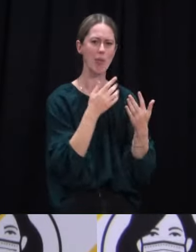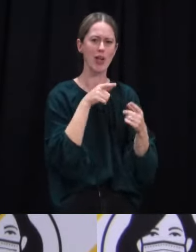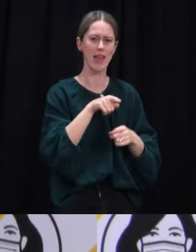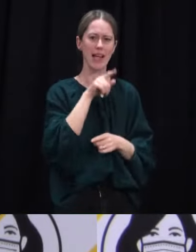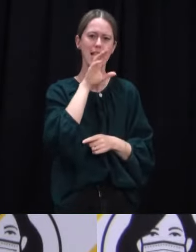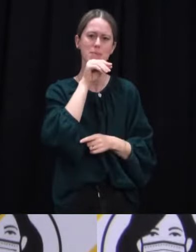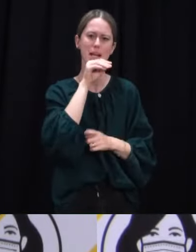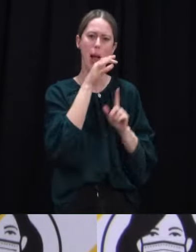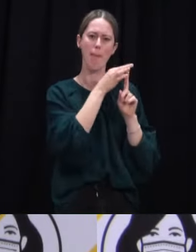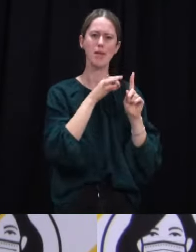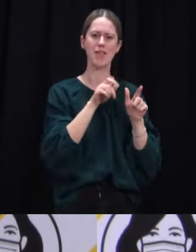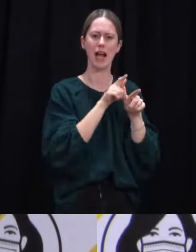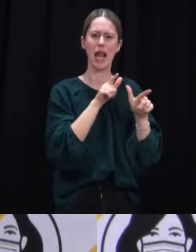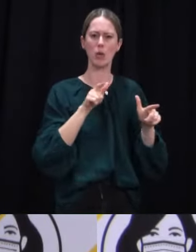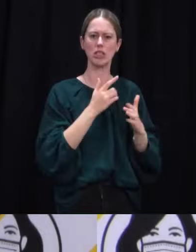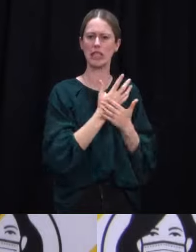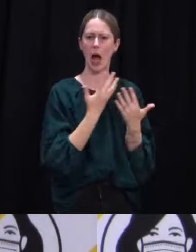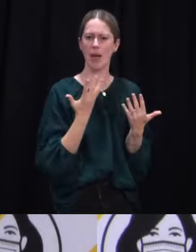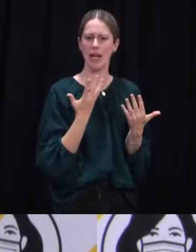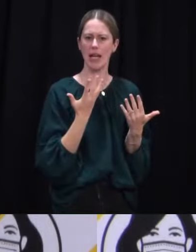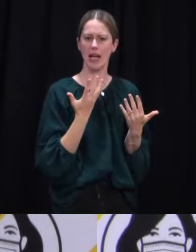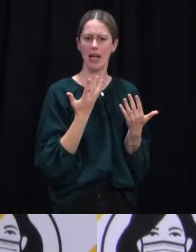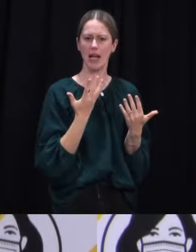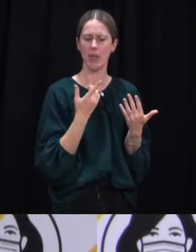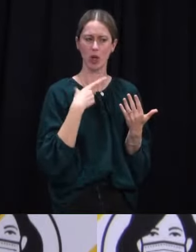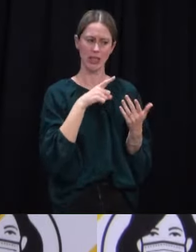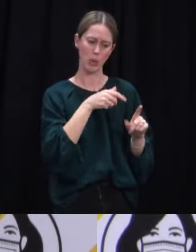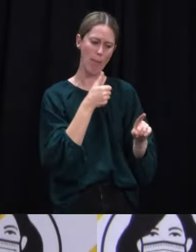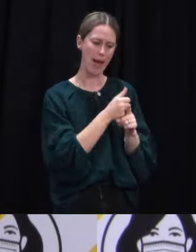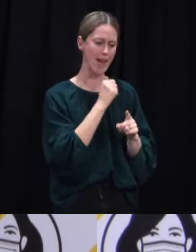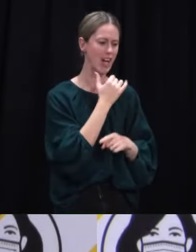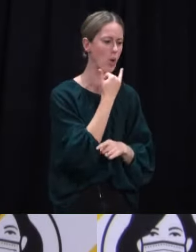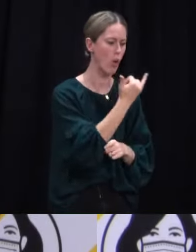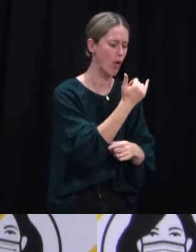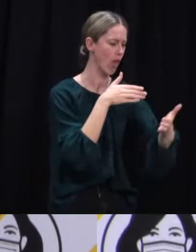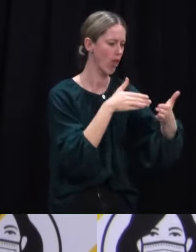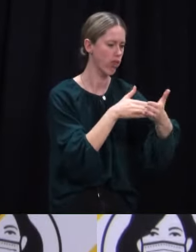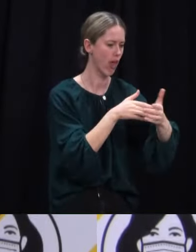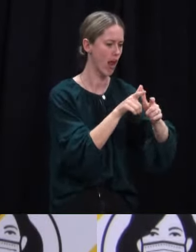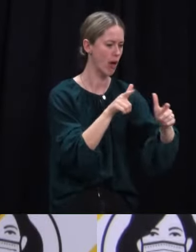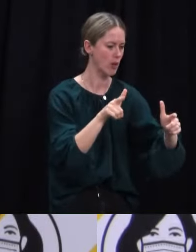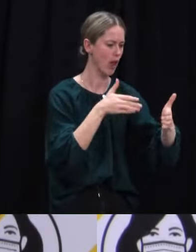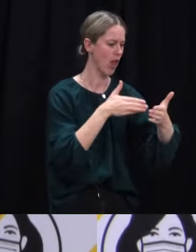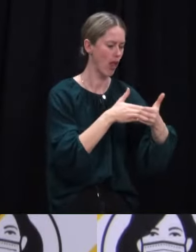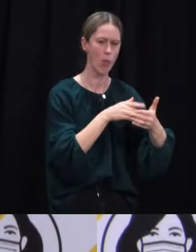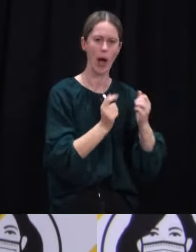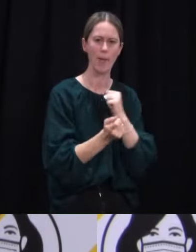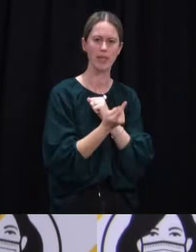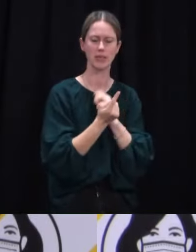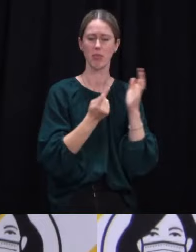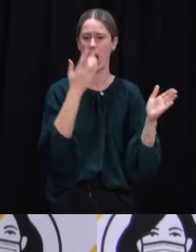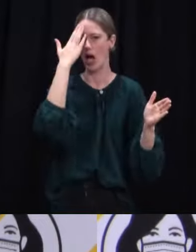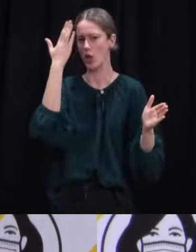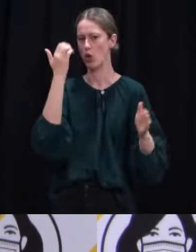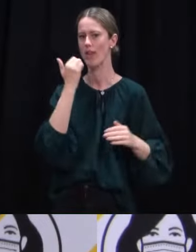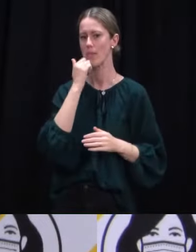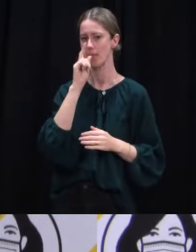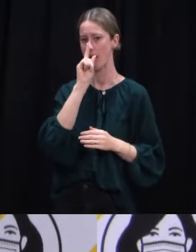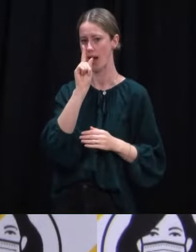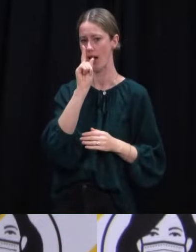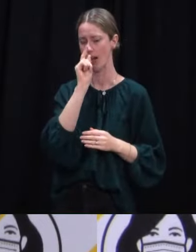play a big part in the contact tracing system, just because of language barriers and cultural barriers, that sort of thing. I don't know exactly. I can come back with the